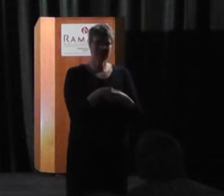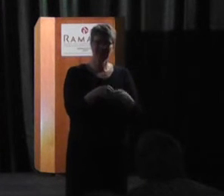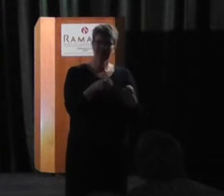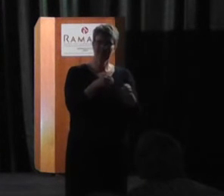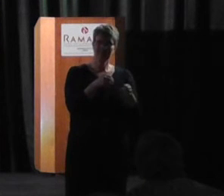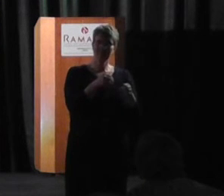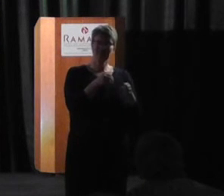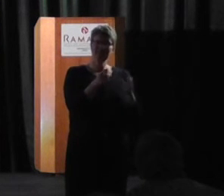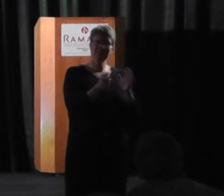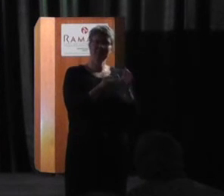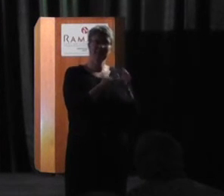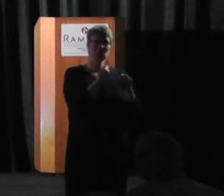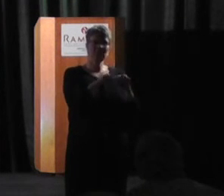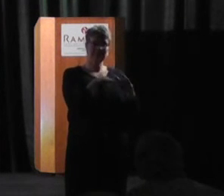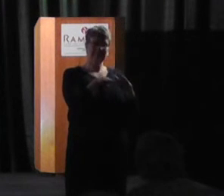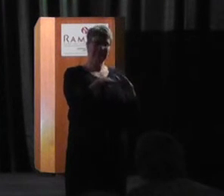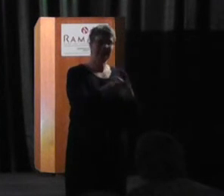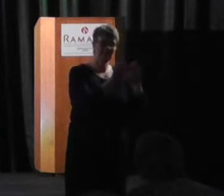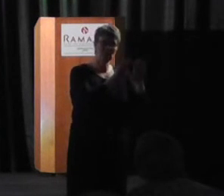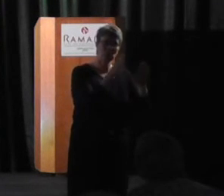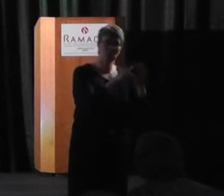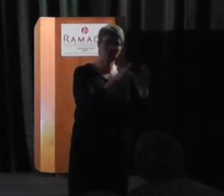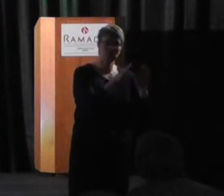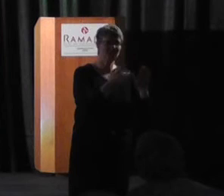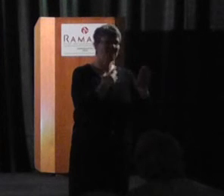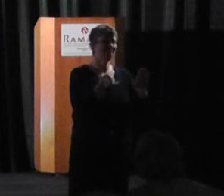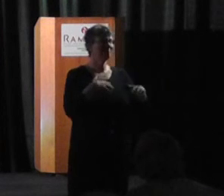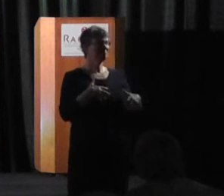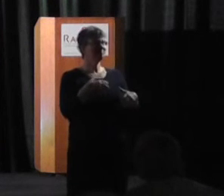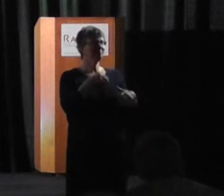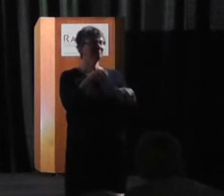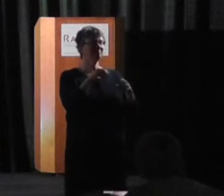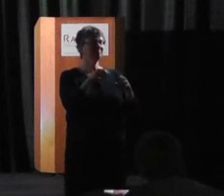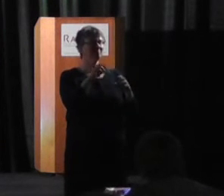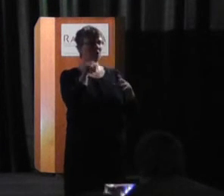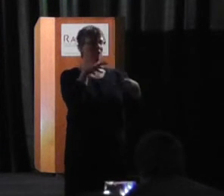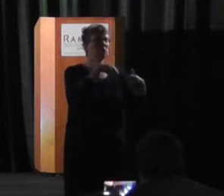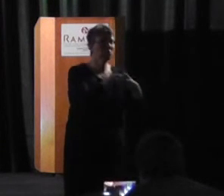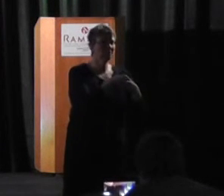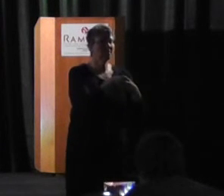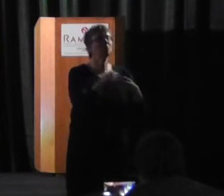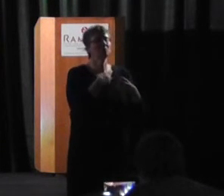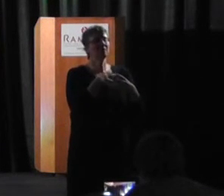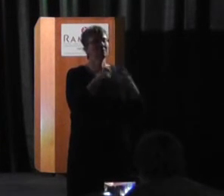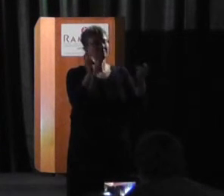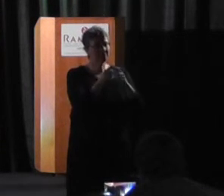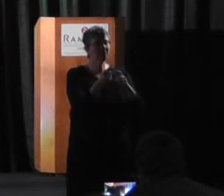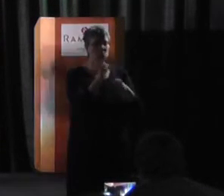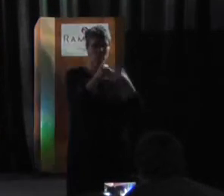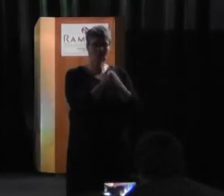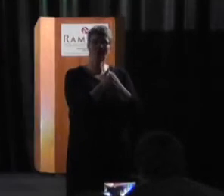get in the door in some situations? So that's kind of why I'm here today. And I think Michelle and Tanya are ready.